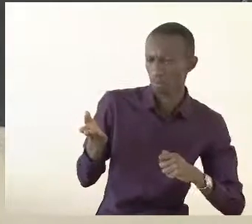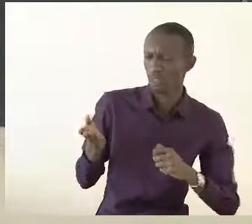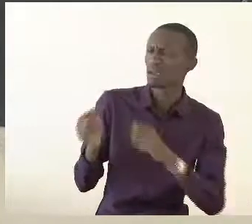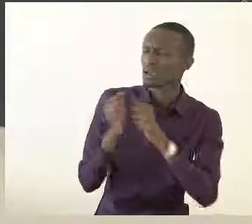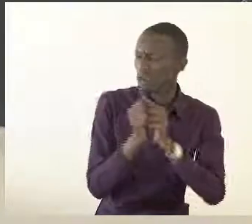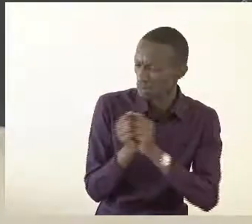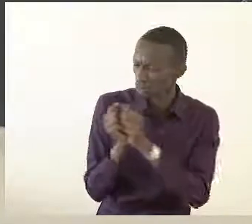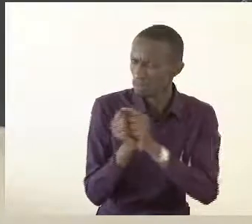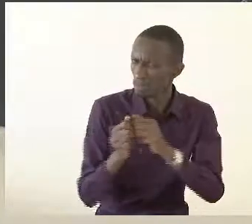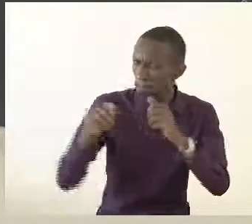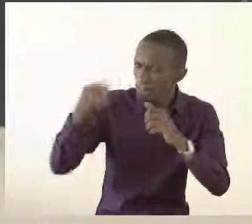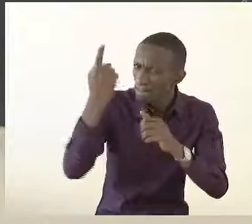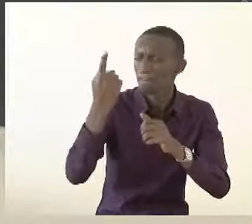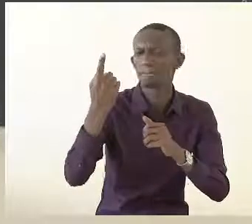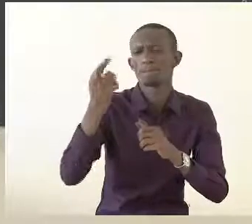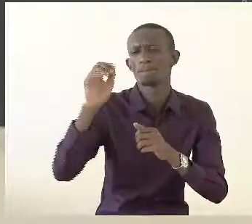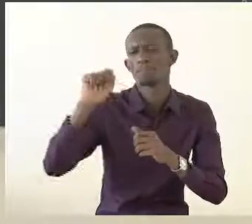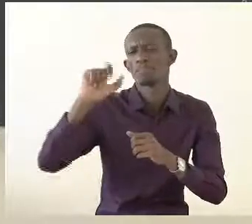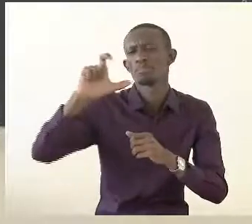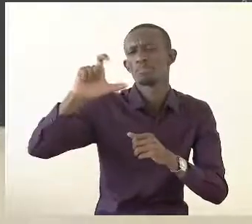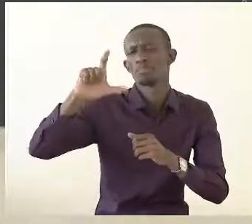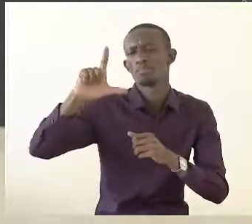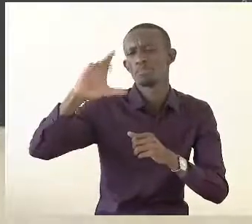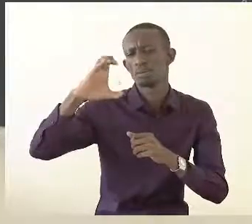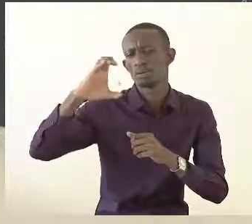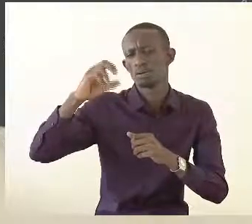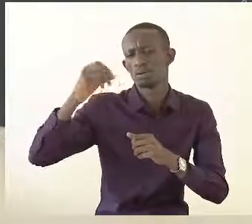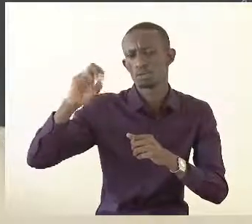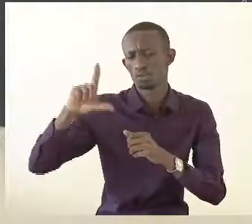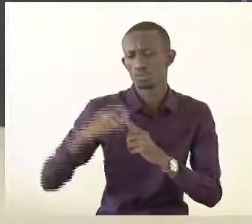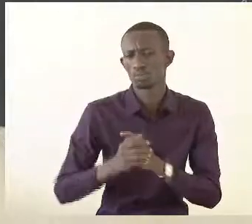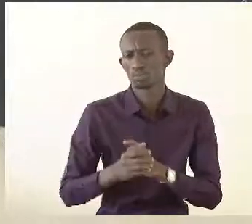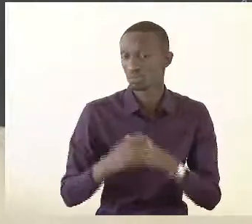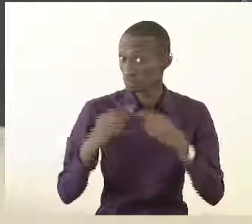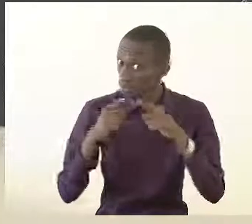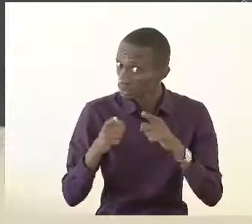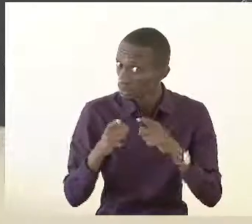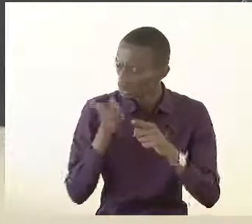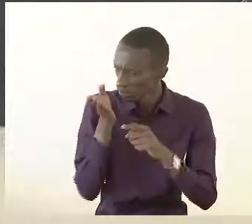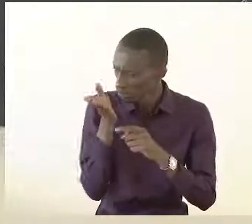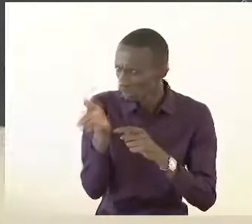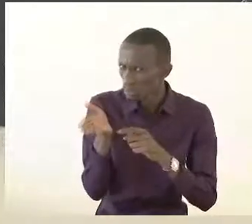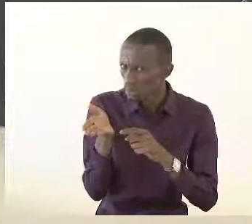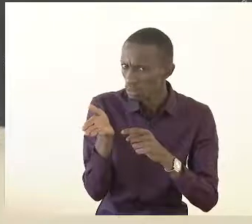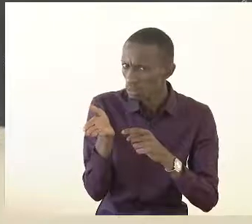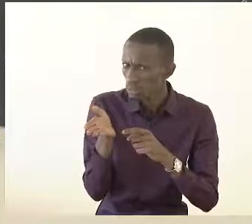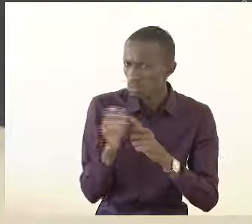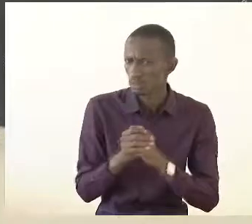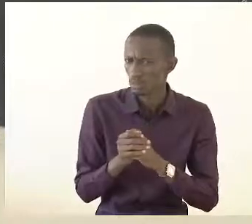primary alcohols, but the alcohols which is not primary, let us